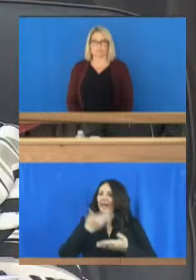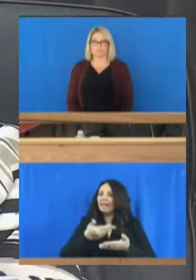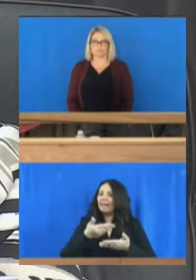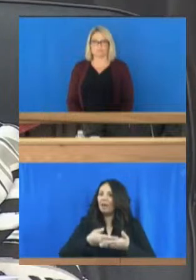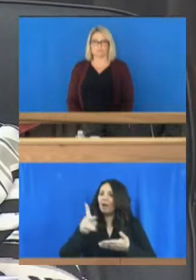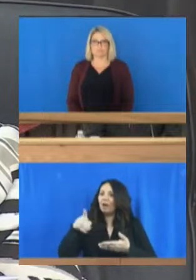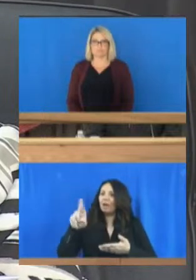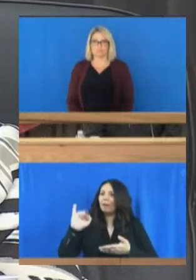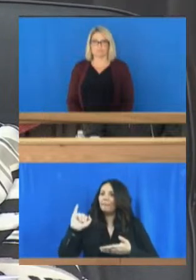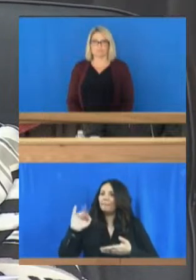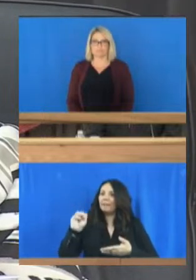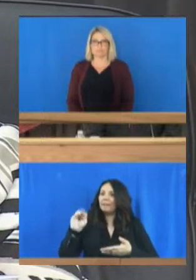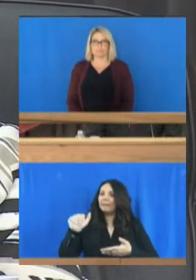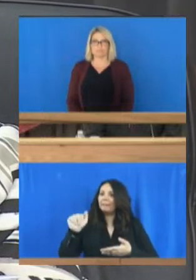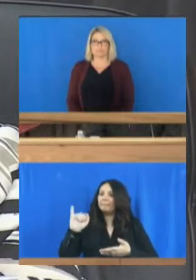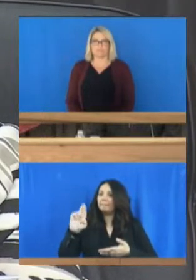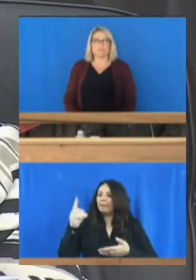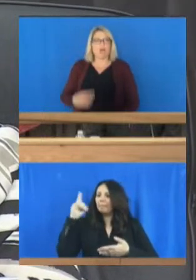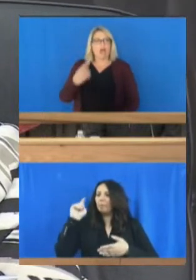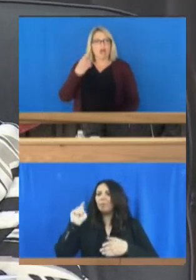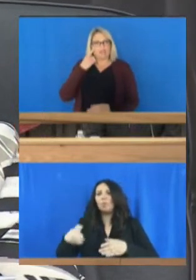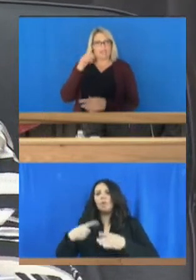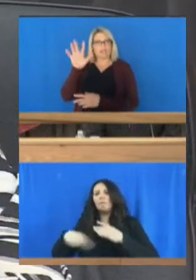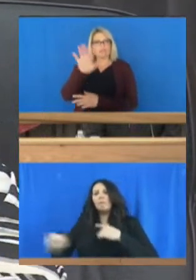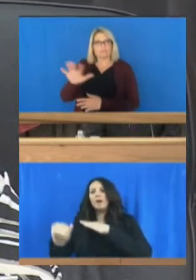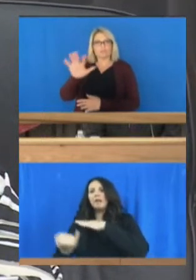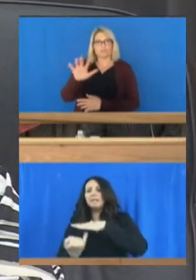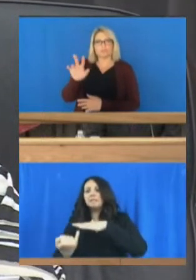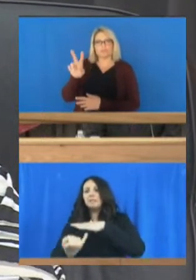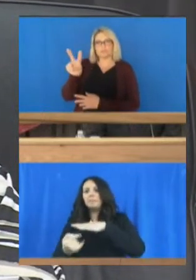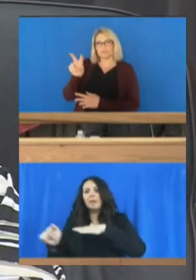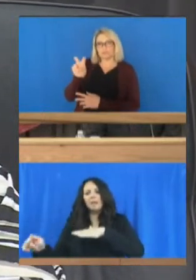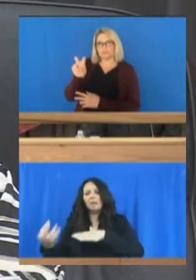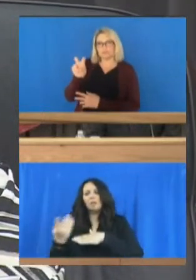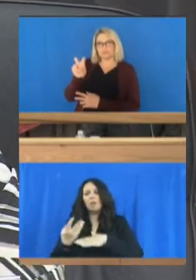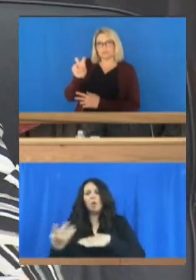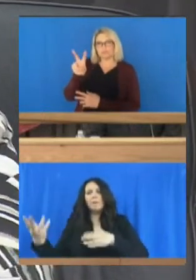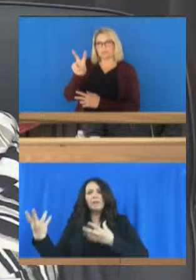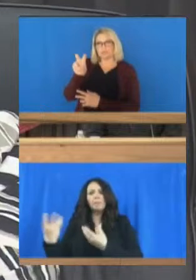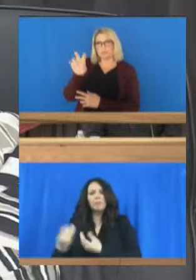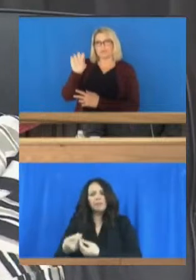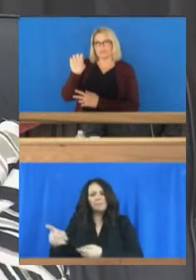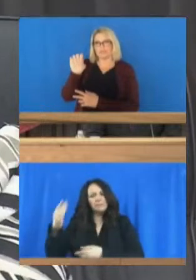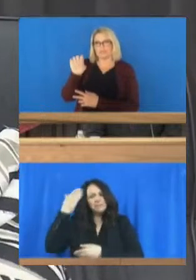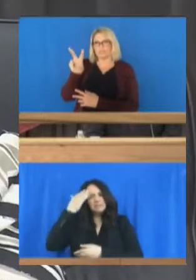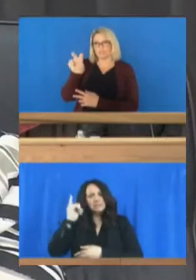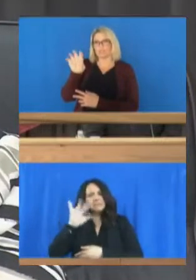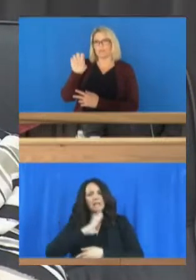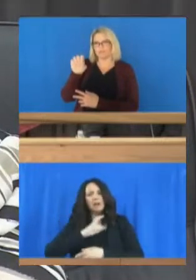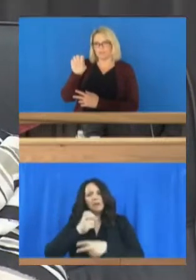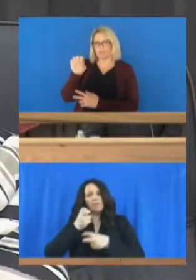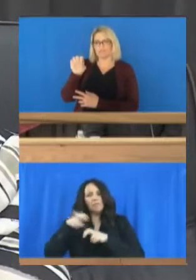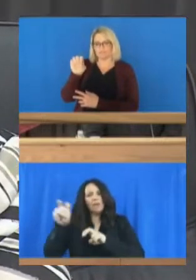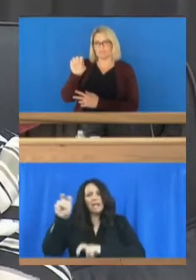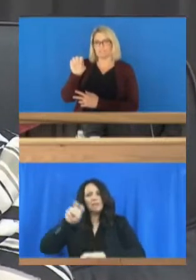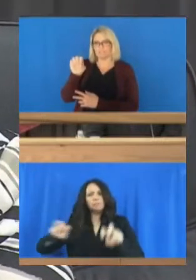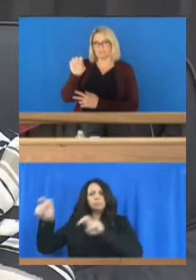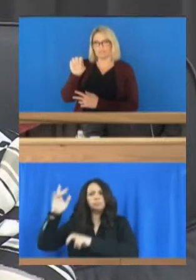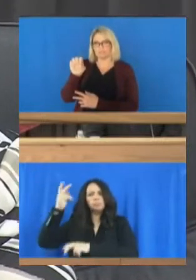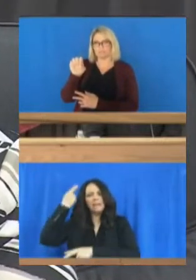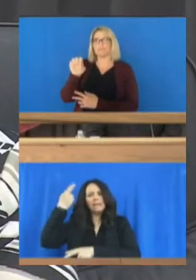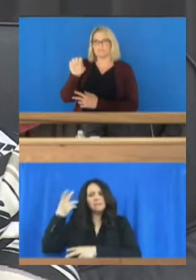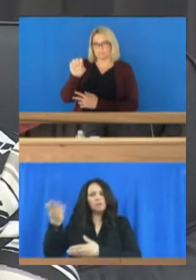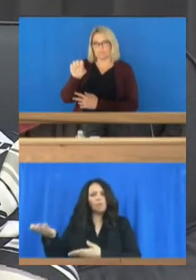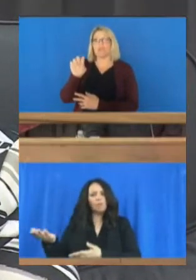Does that help? Isabel, can we have your follow-up, please? Yeah. Can you also provide us with an update on McGee